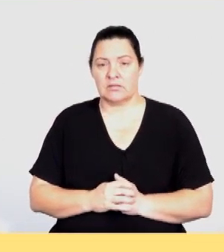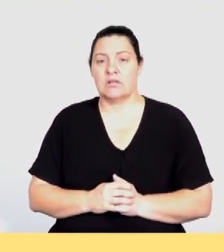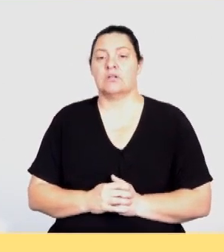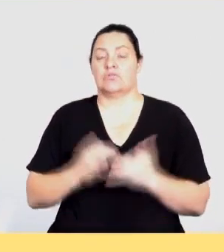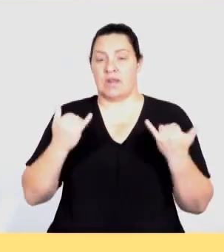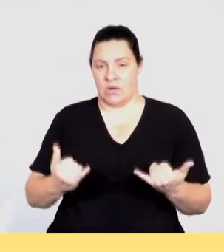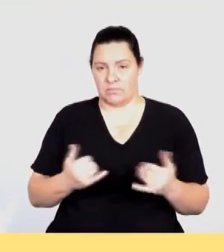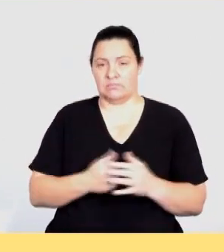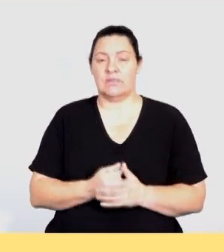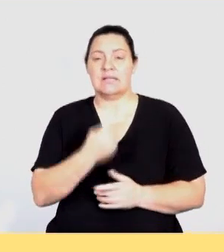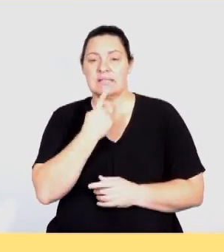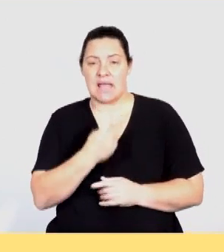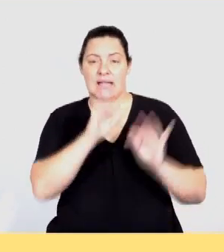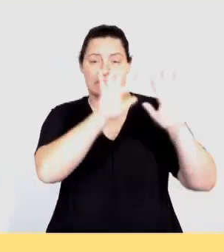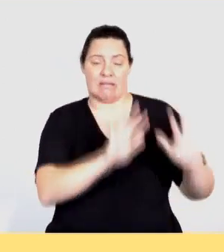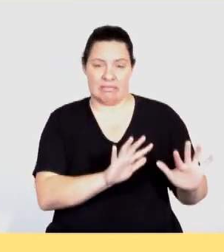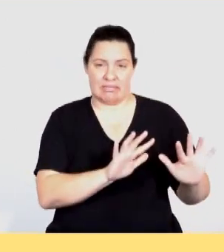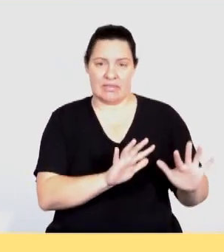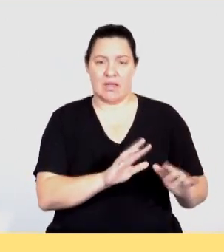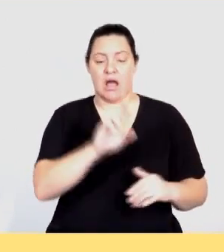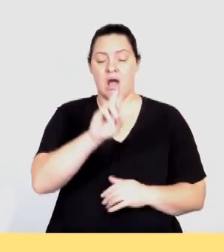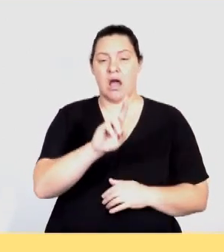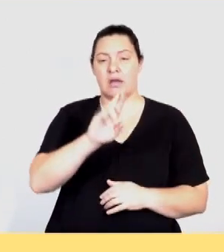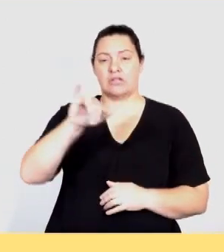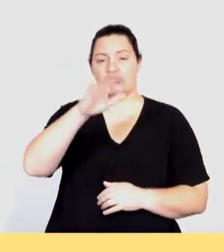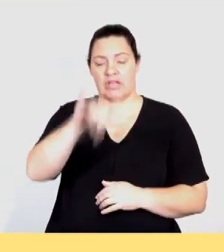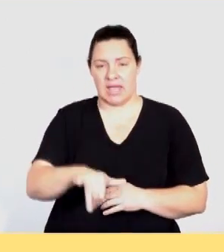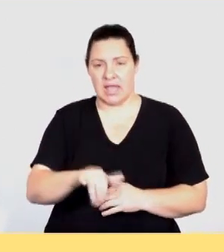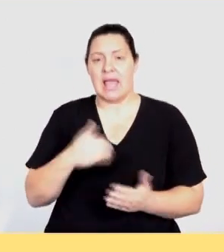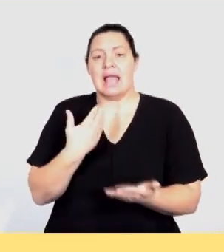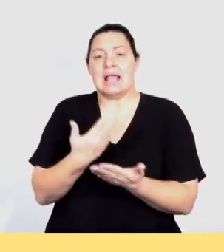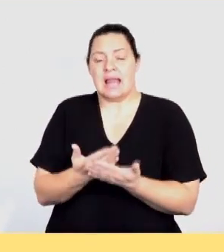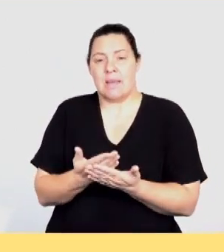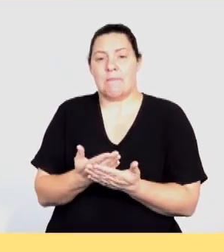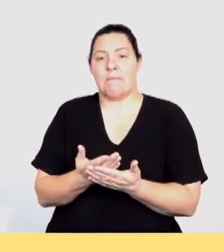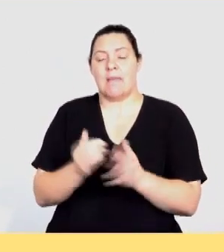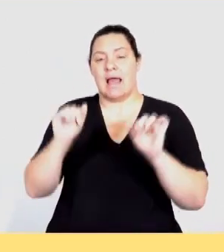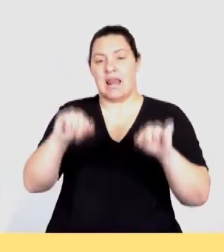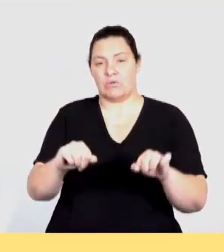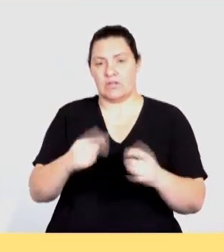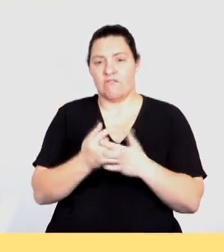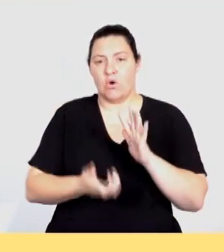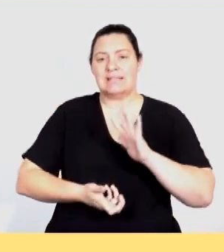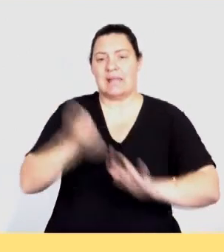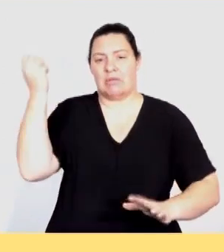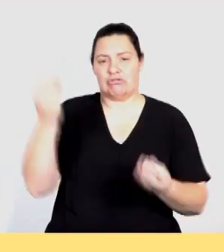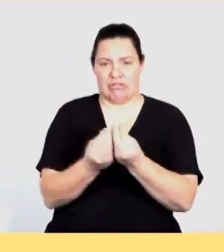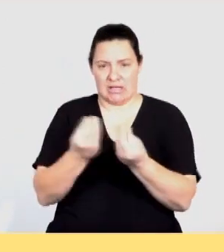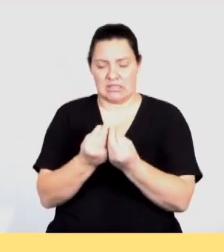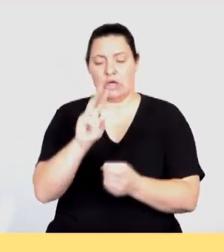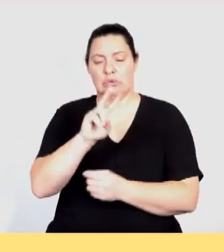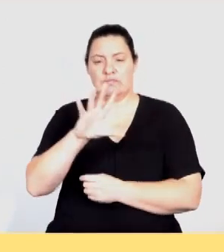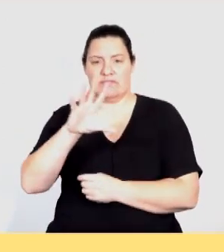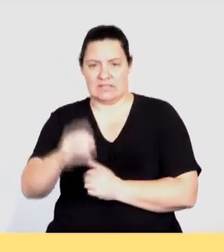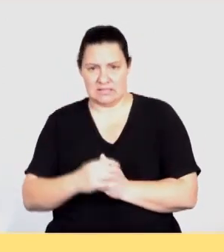2,440. Okay, let's quickly go on. It says, on the 10th, RJ claimed an allowance for